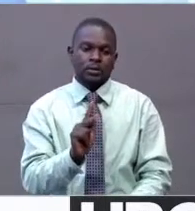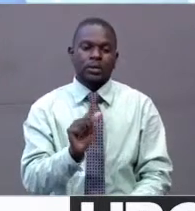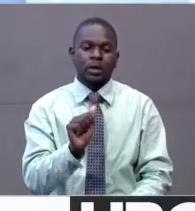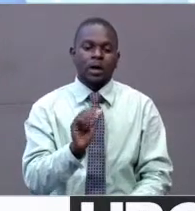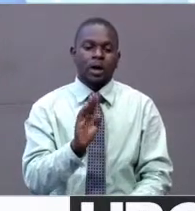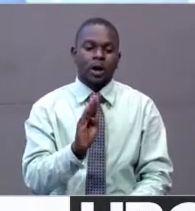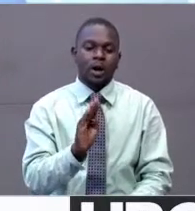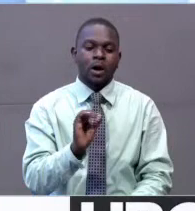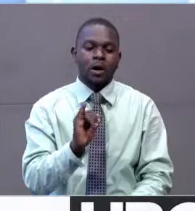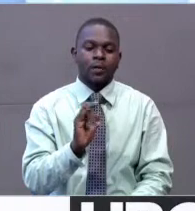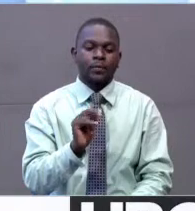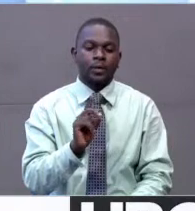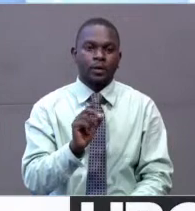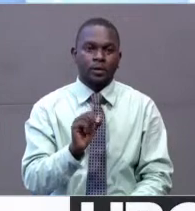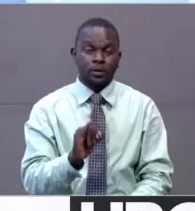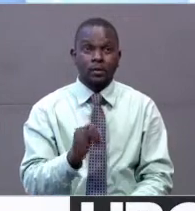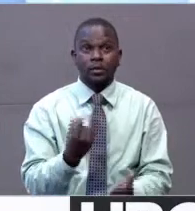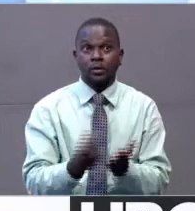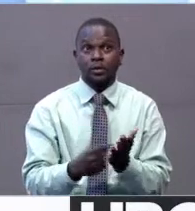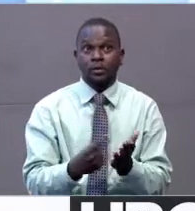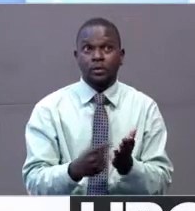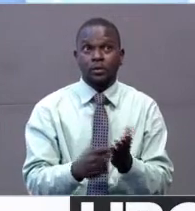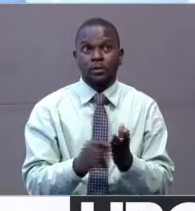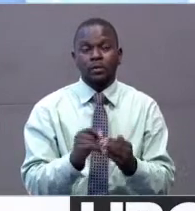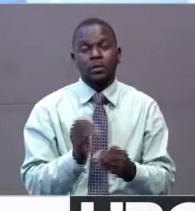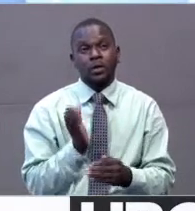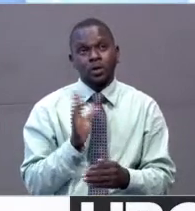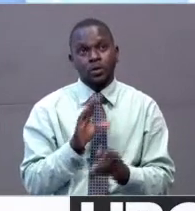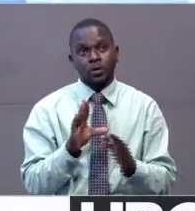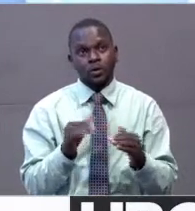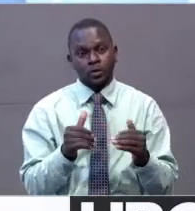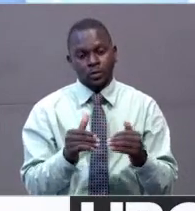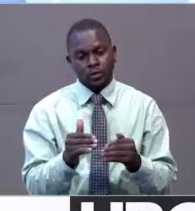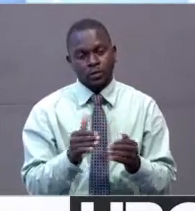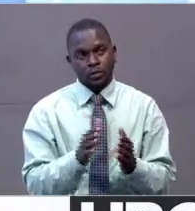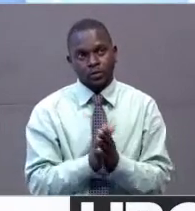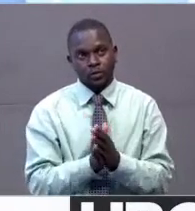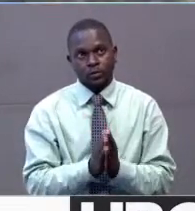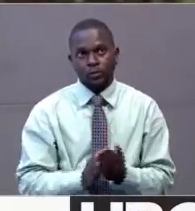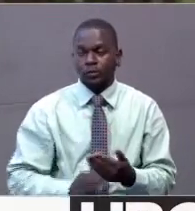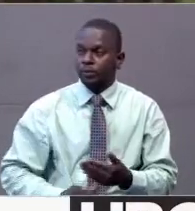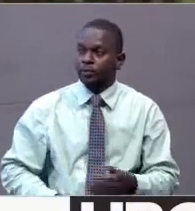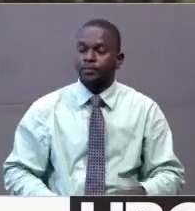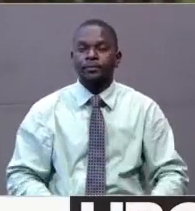that Uganda is up for the podium finish, as these details share with us.